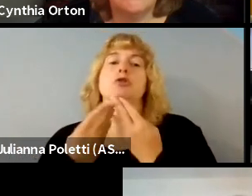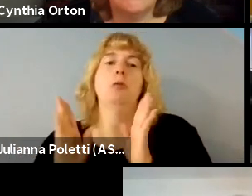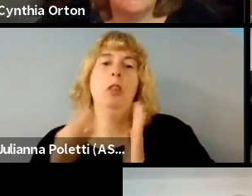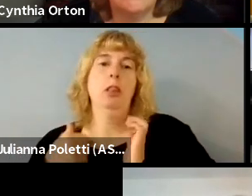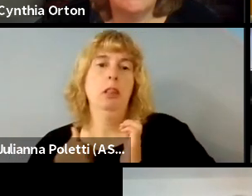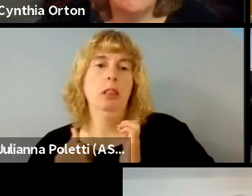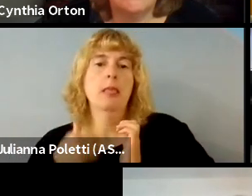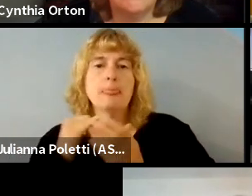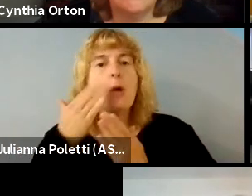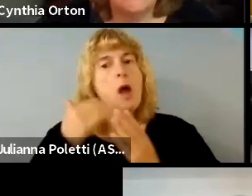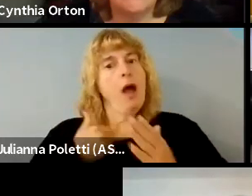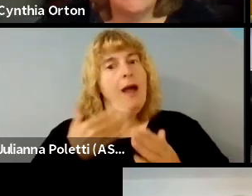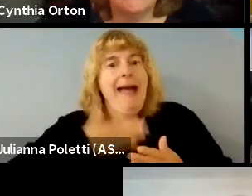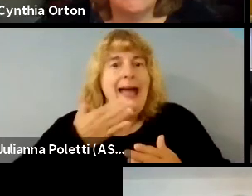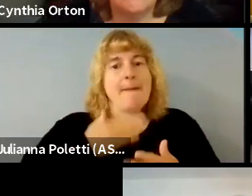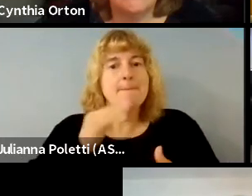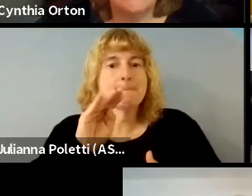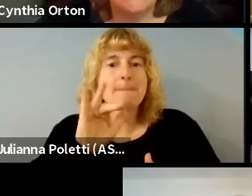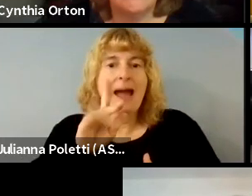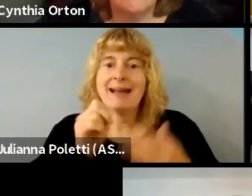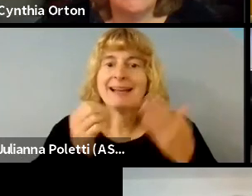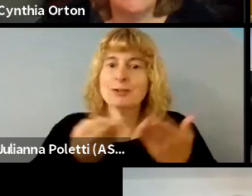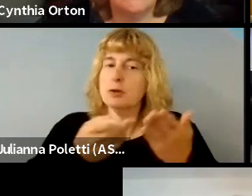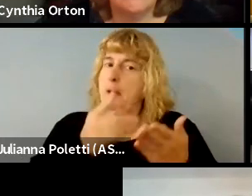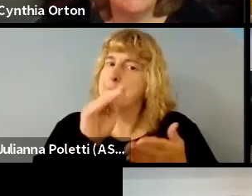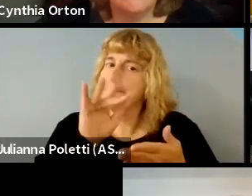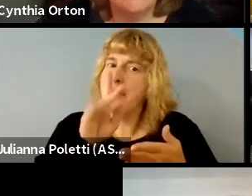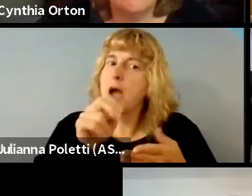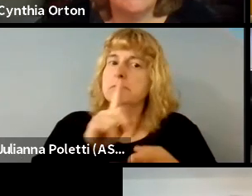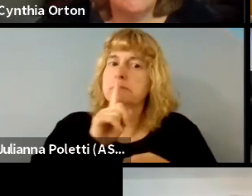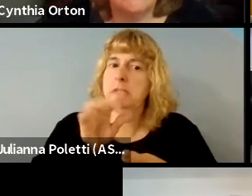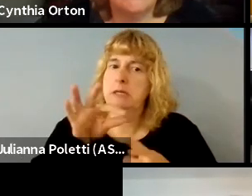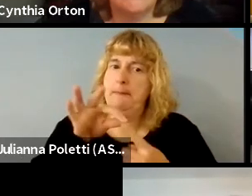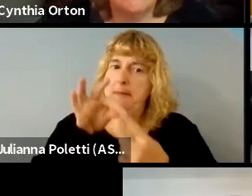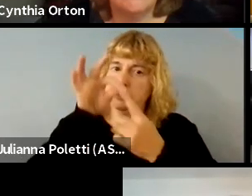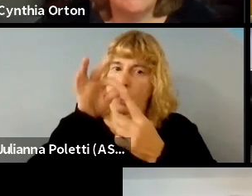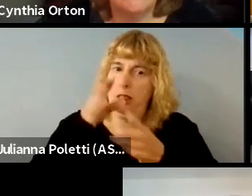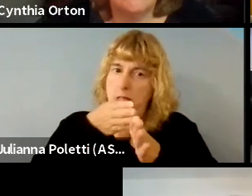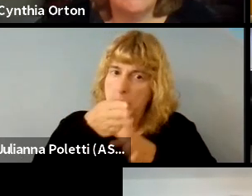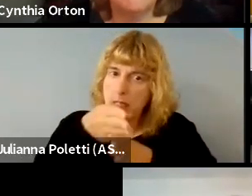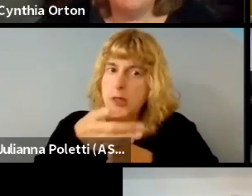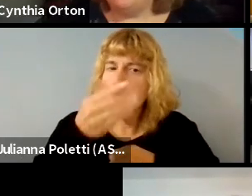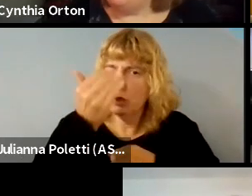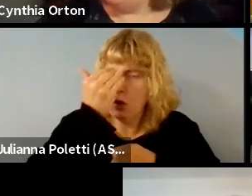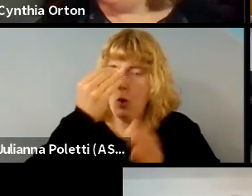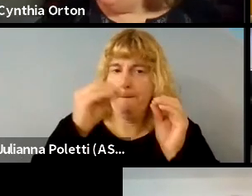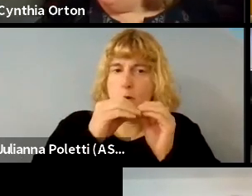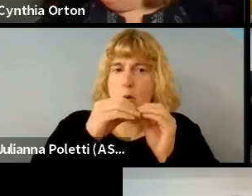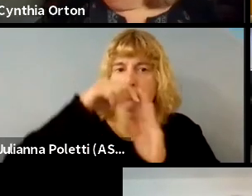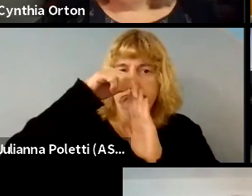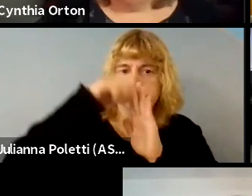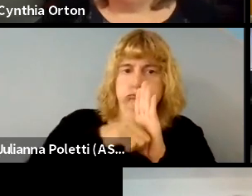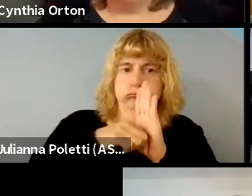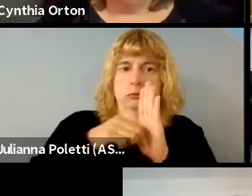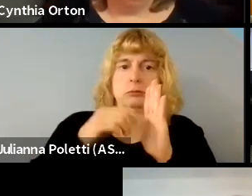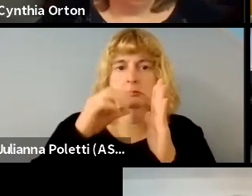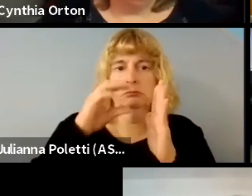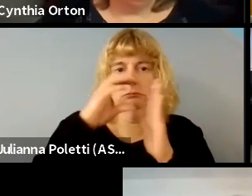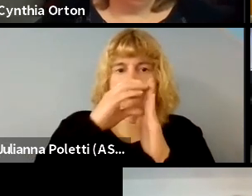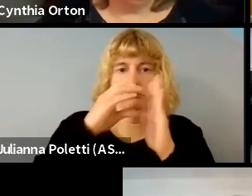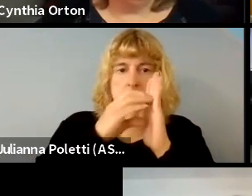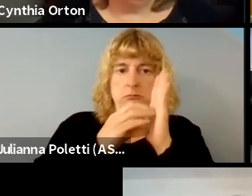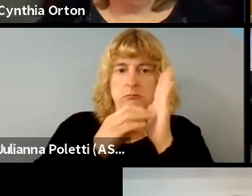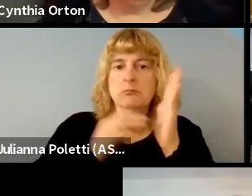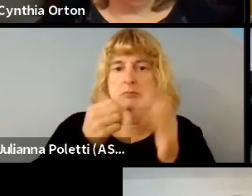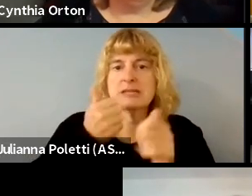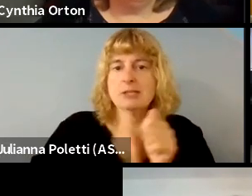happy that Mike was here, because Mike's the specialist. He knows the article much better than I do, at least at this juncture. Mike, you were